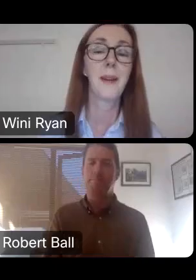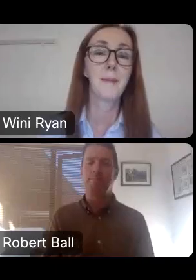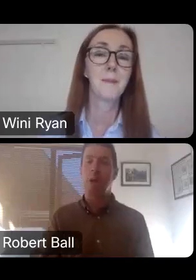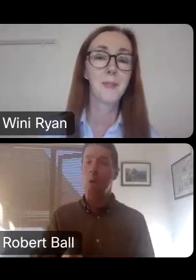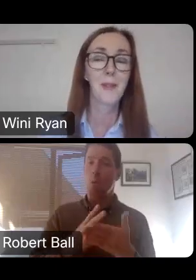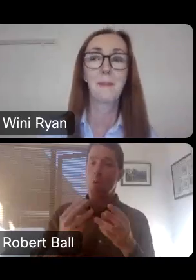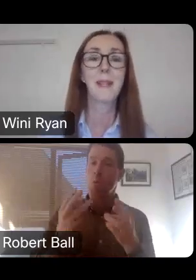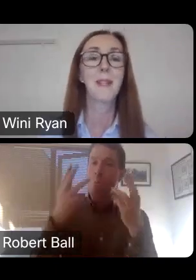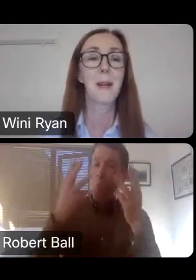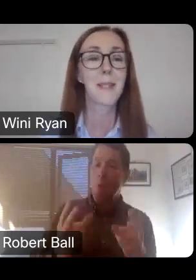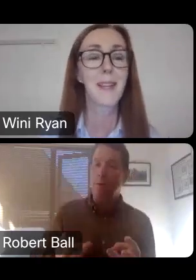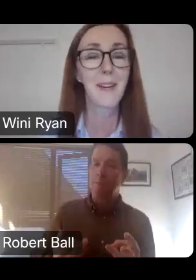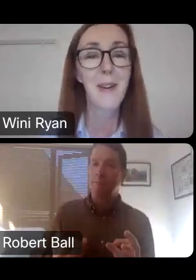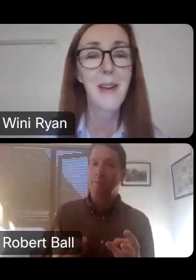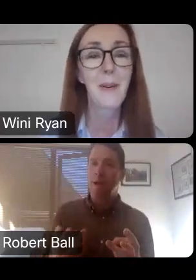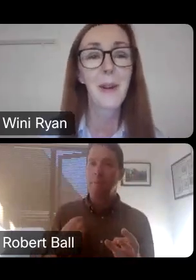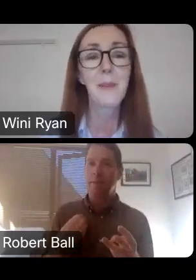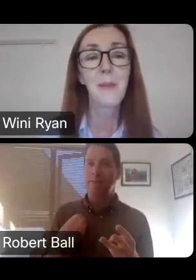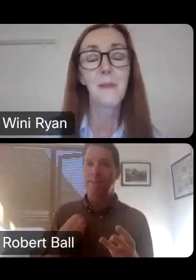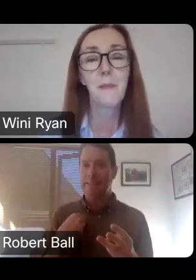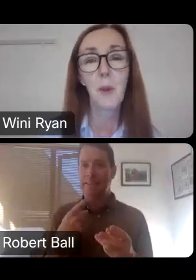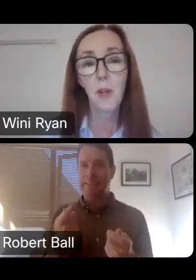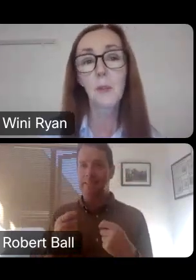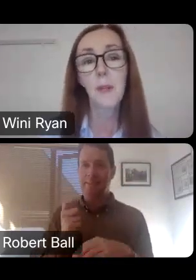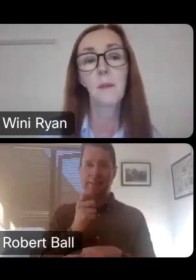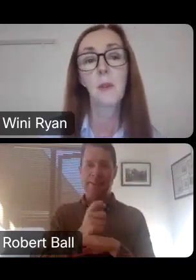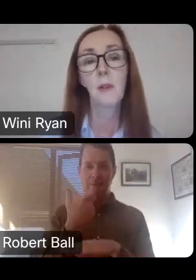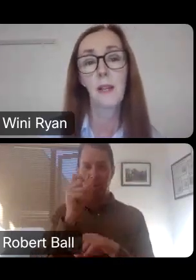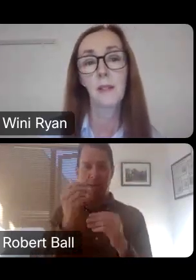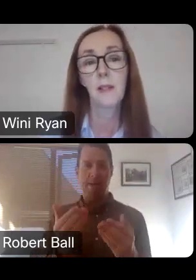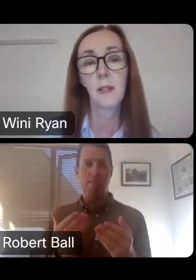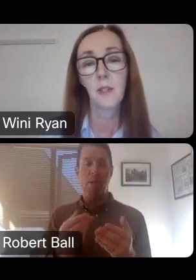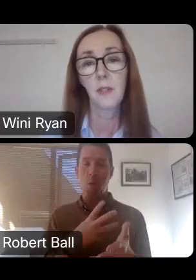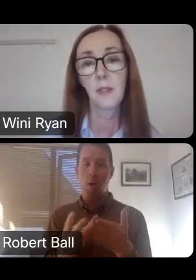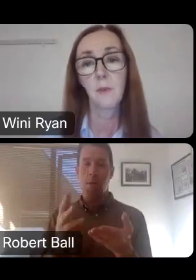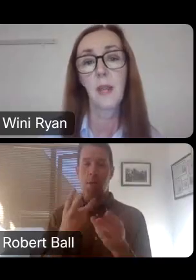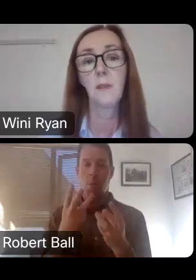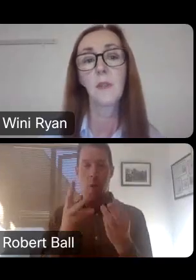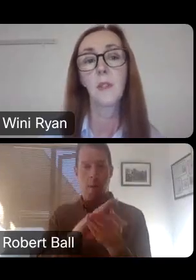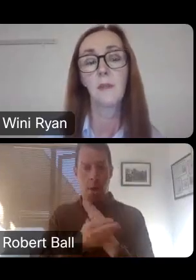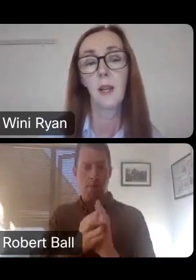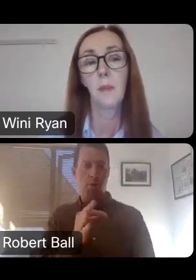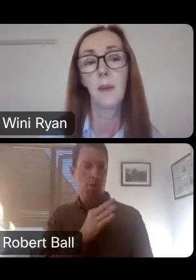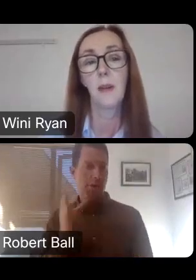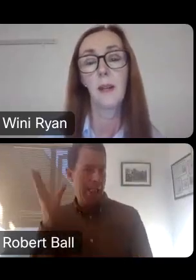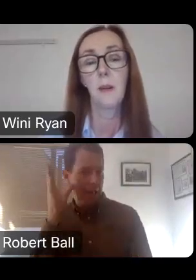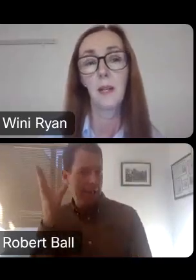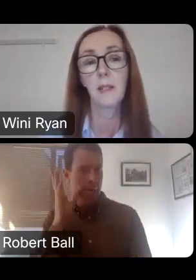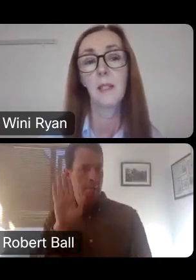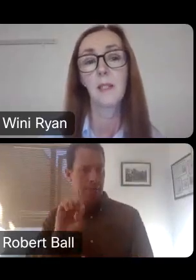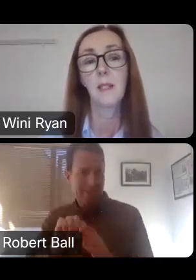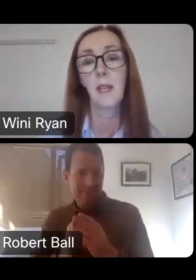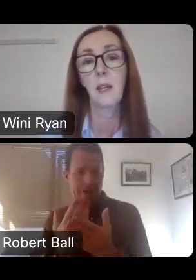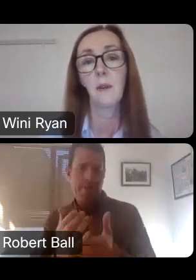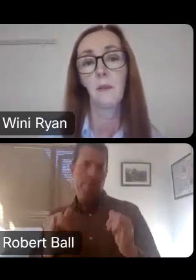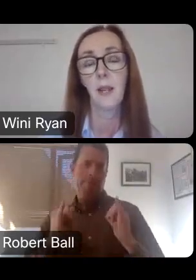to, sorry, I'm getting a time check here. When we want to become good listeners, we have to develop an ability